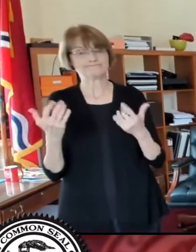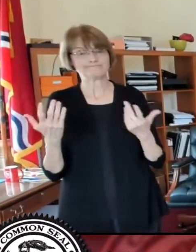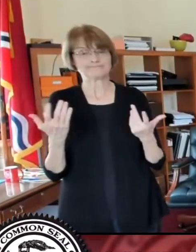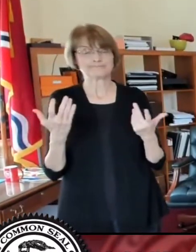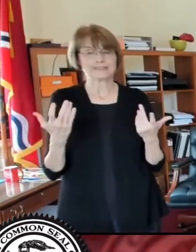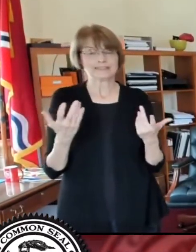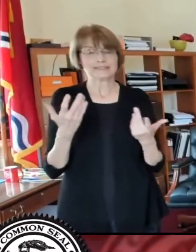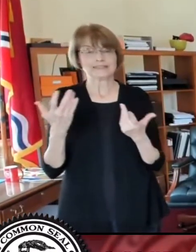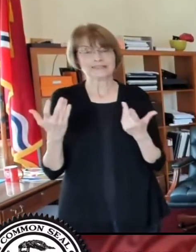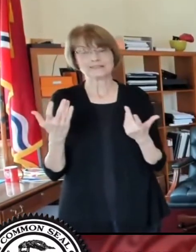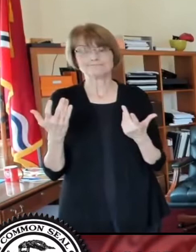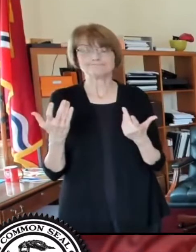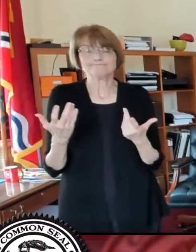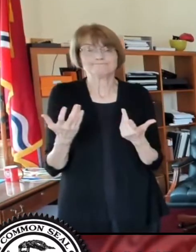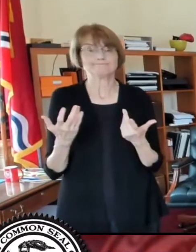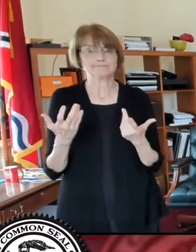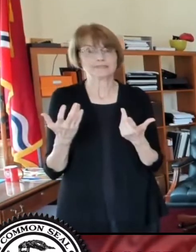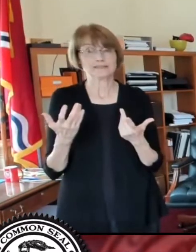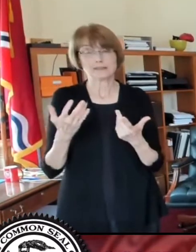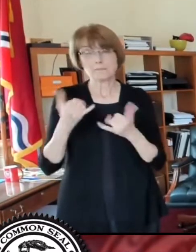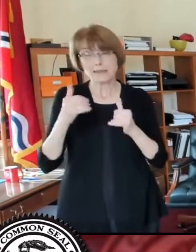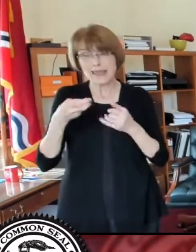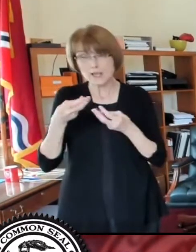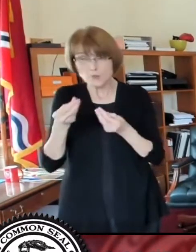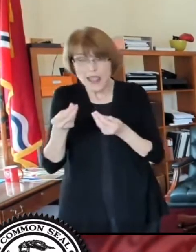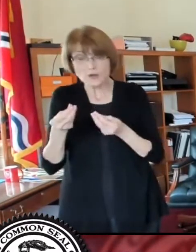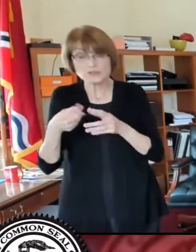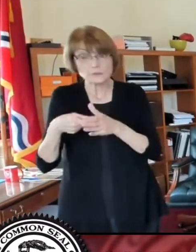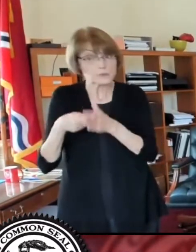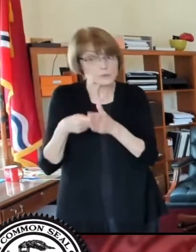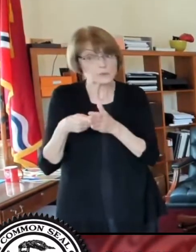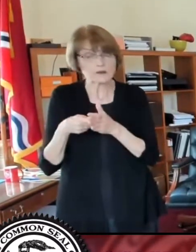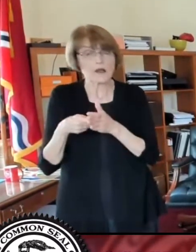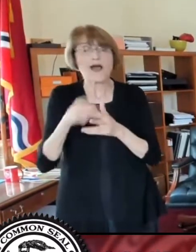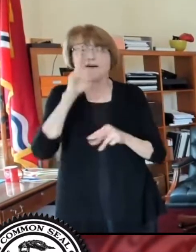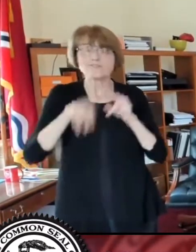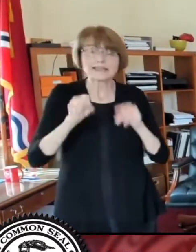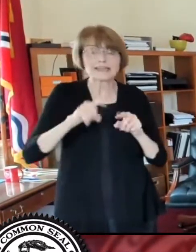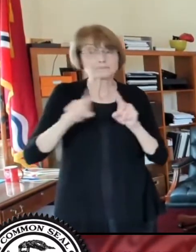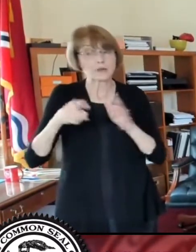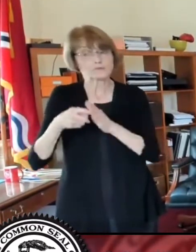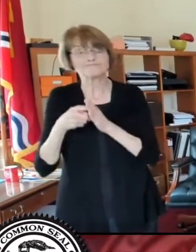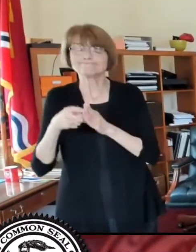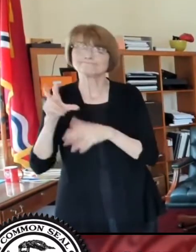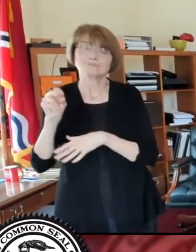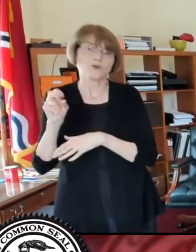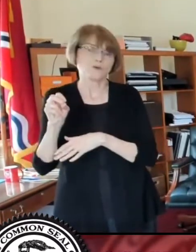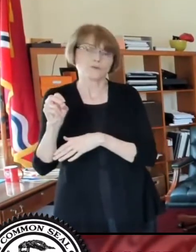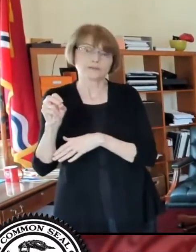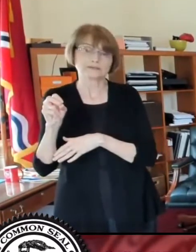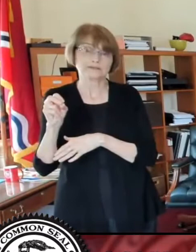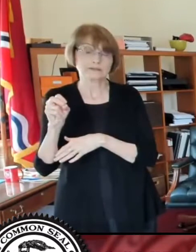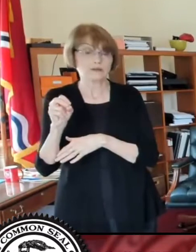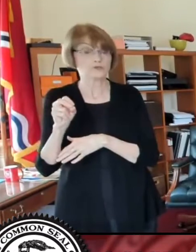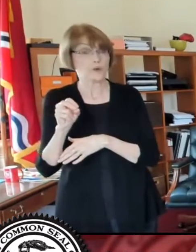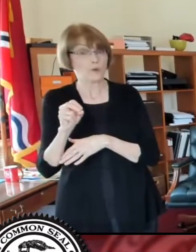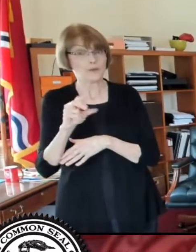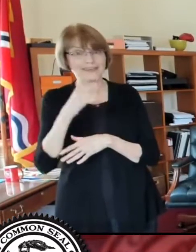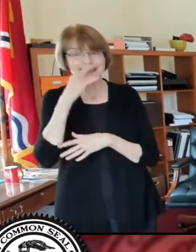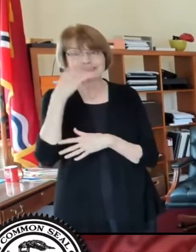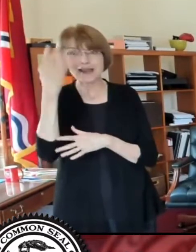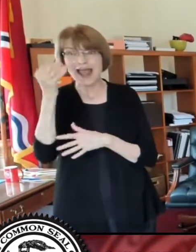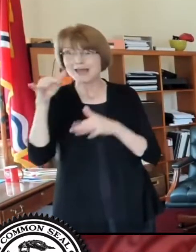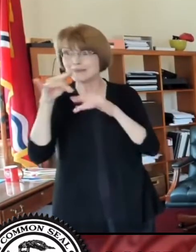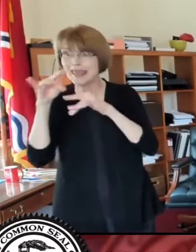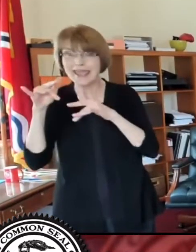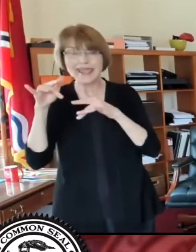not something that's necessary, even though it's fun and it's great for the kids to get out and play